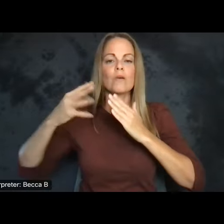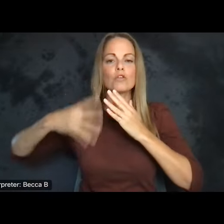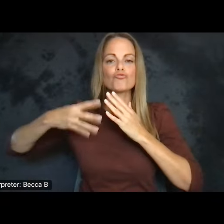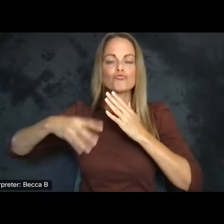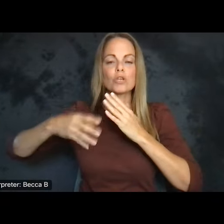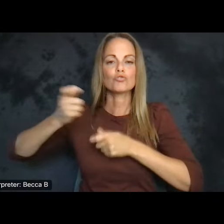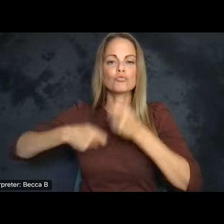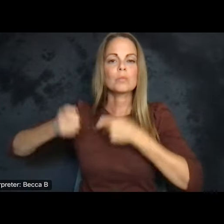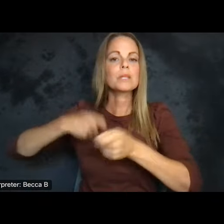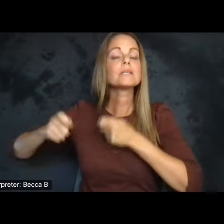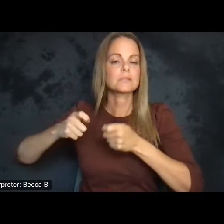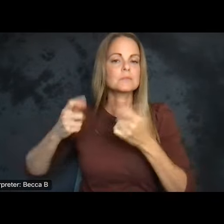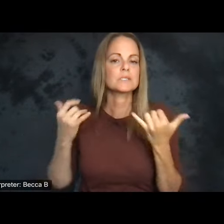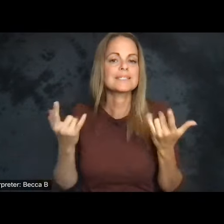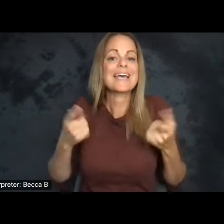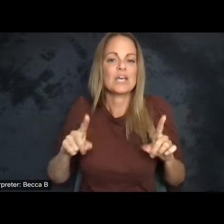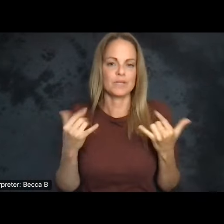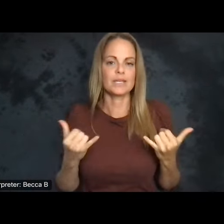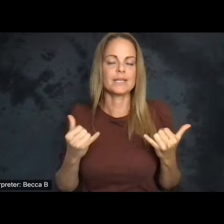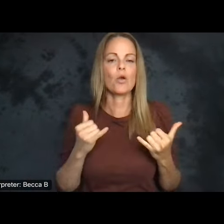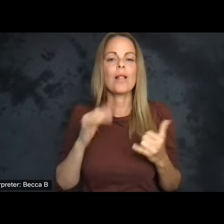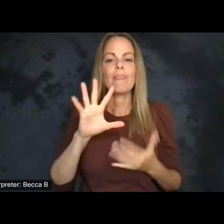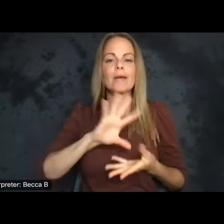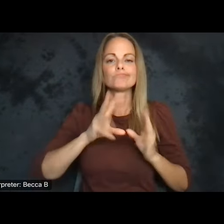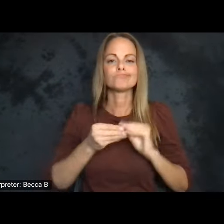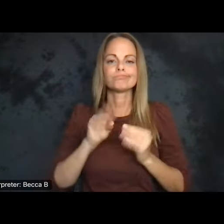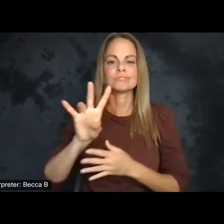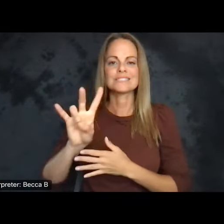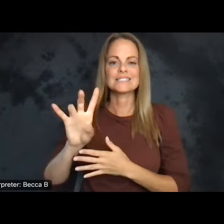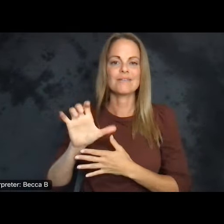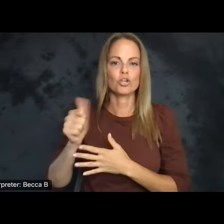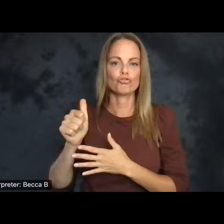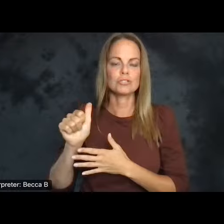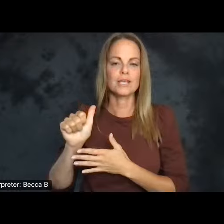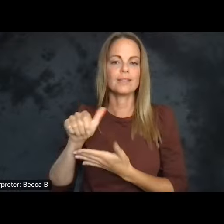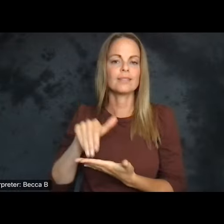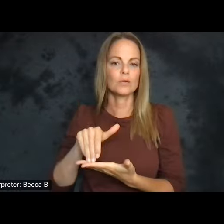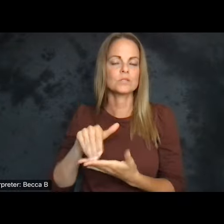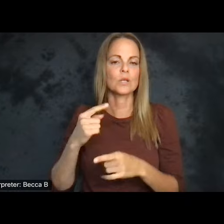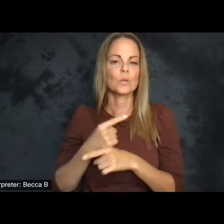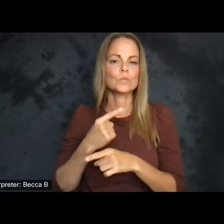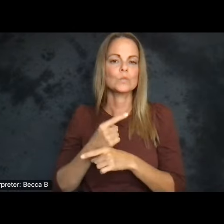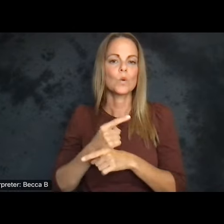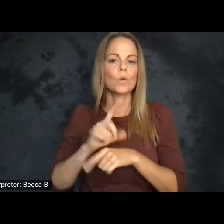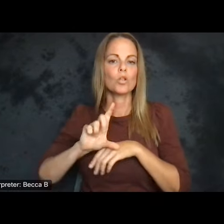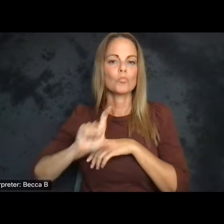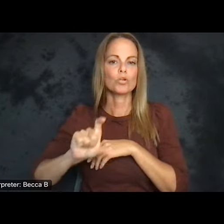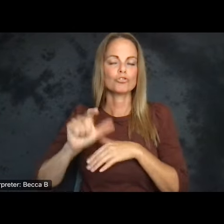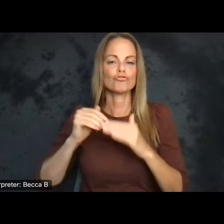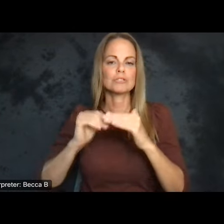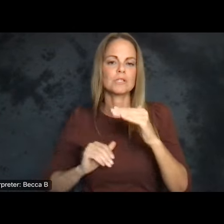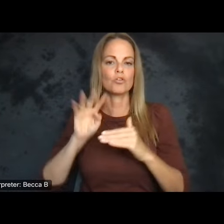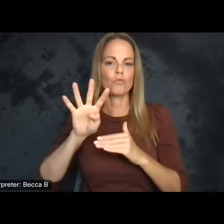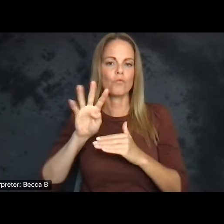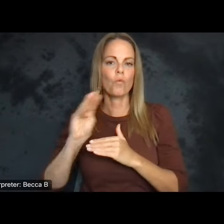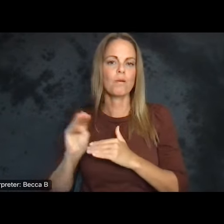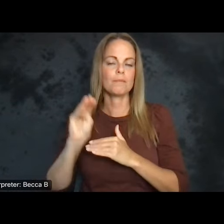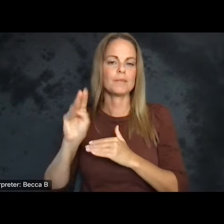And that's what constitutes the $710,000, which is the total appropriation of just under $4 million